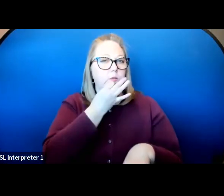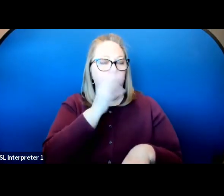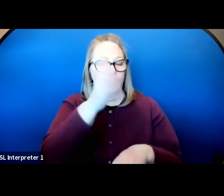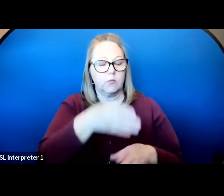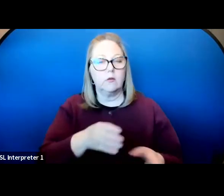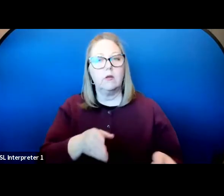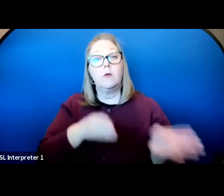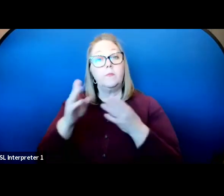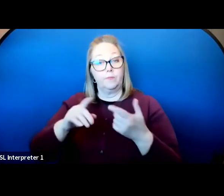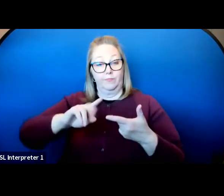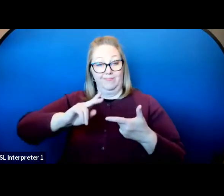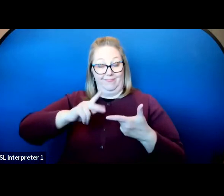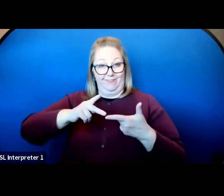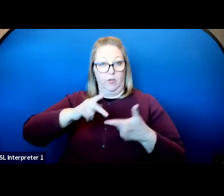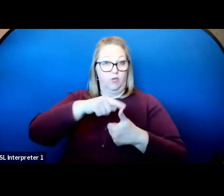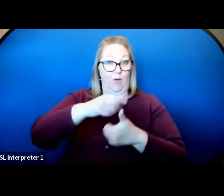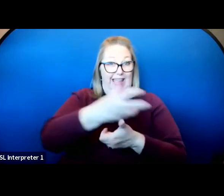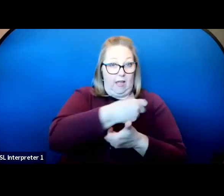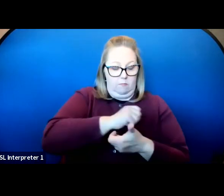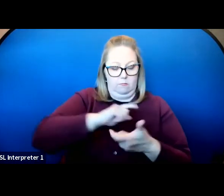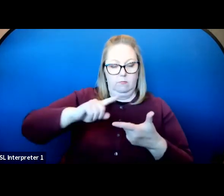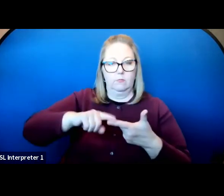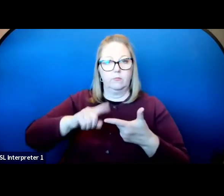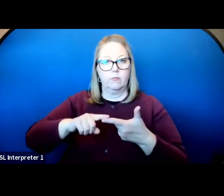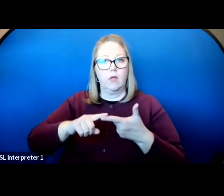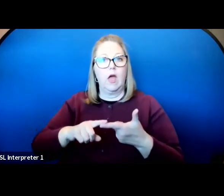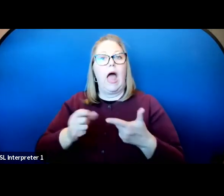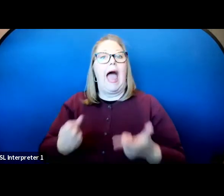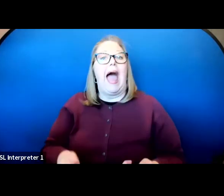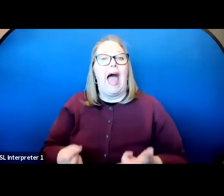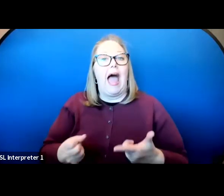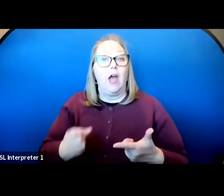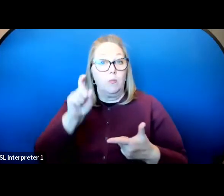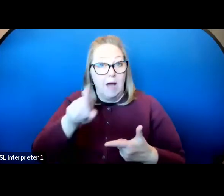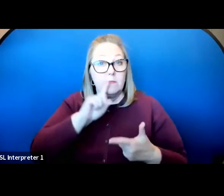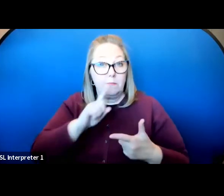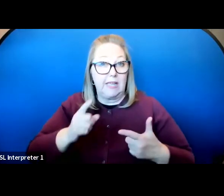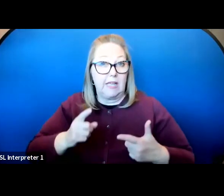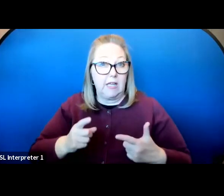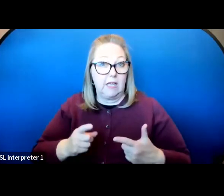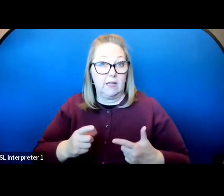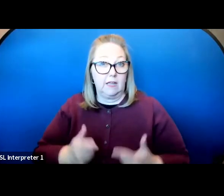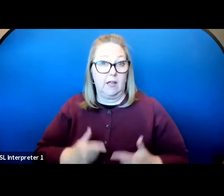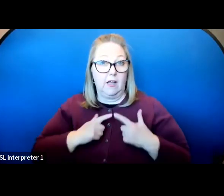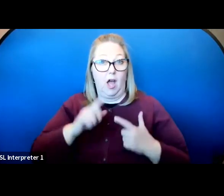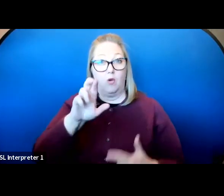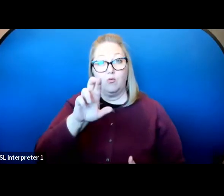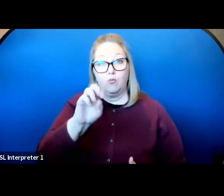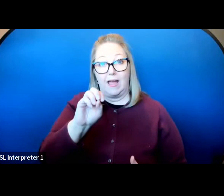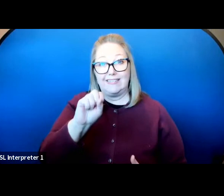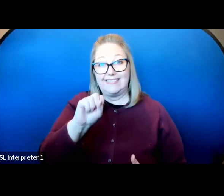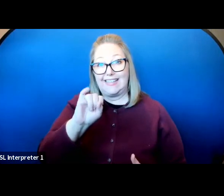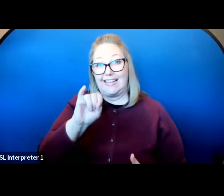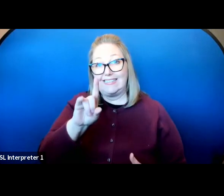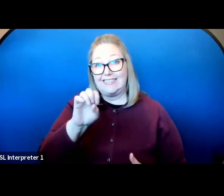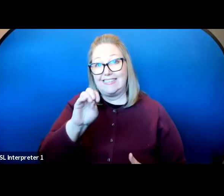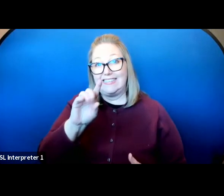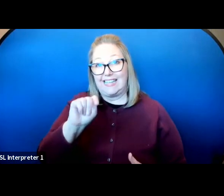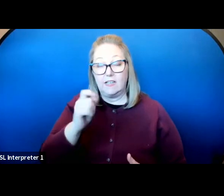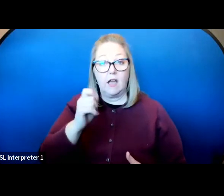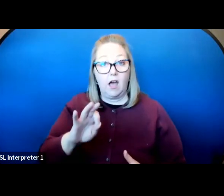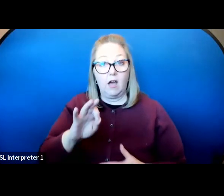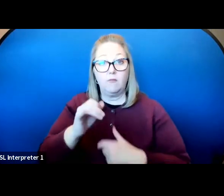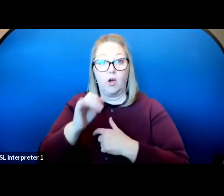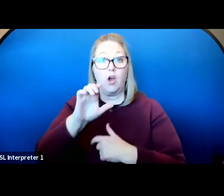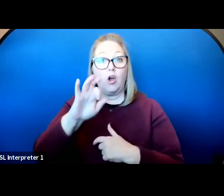you must be a resident of Clark County. Undocumented individuals are eligible for rental assistance. In follow-up to